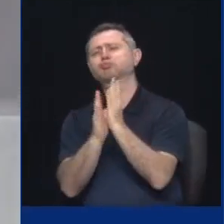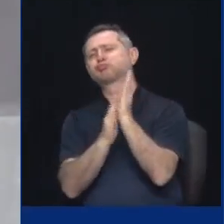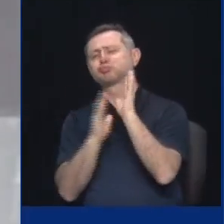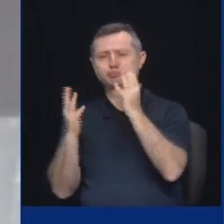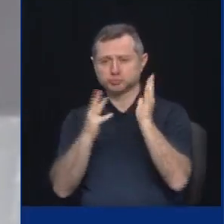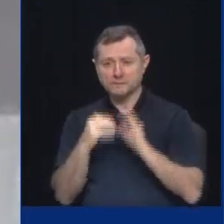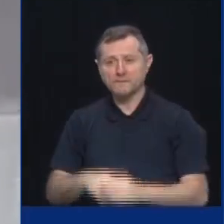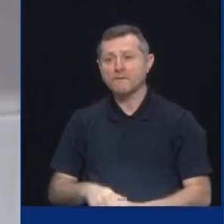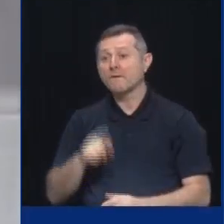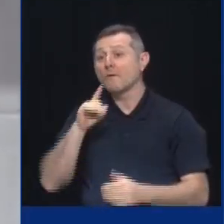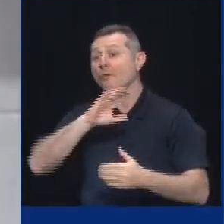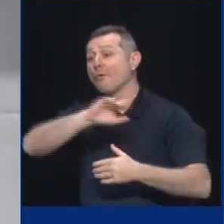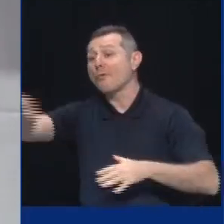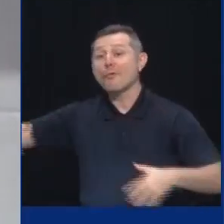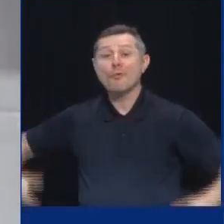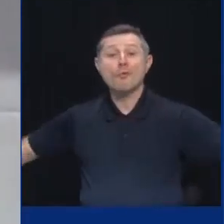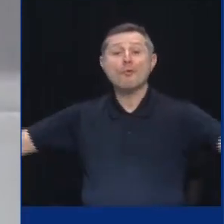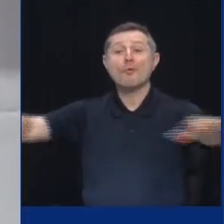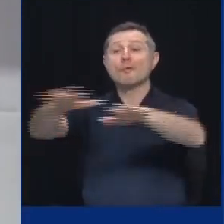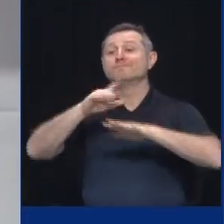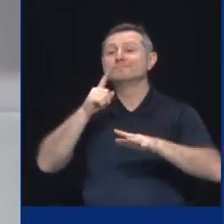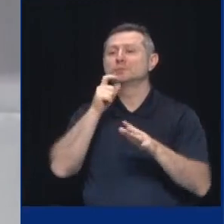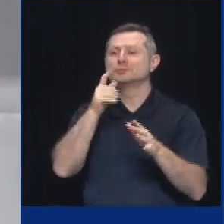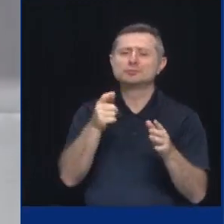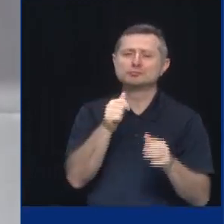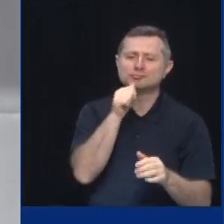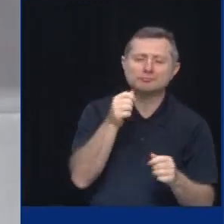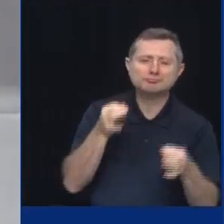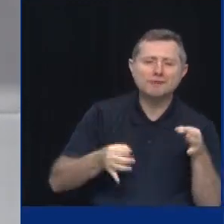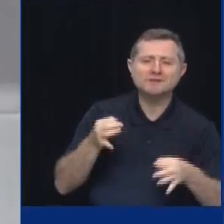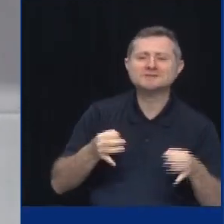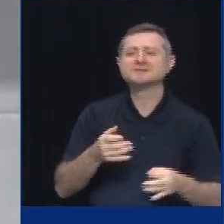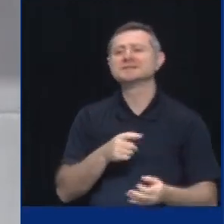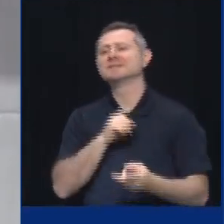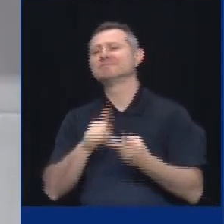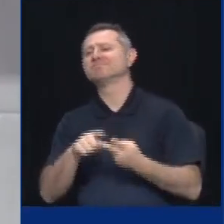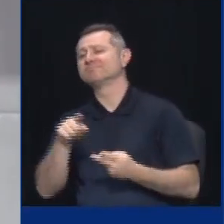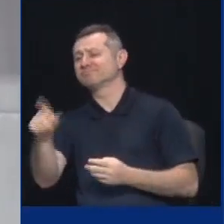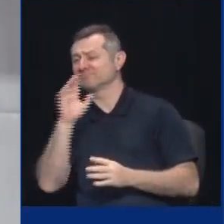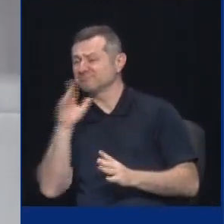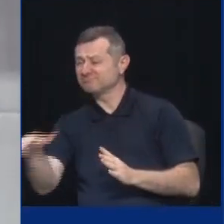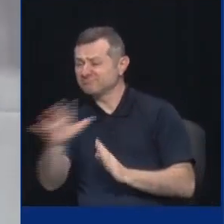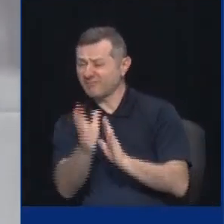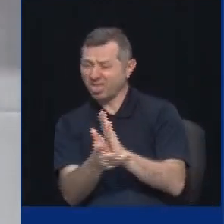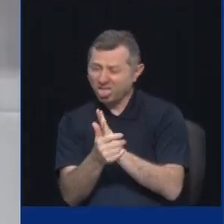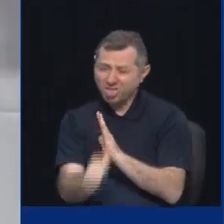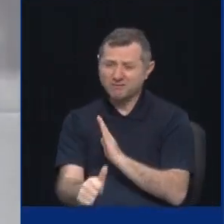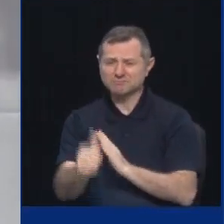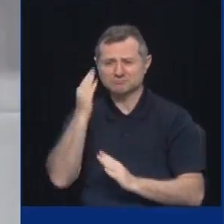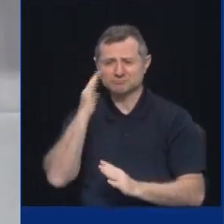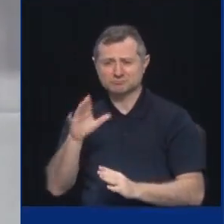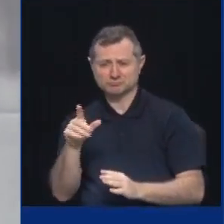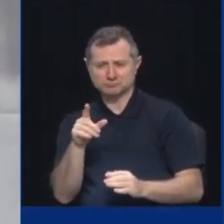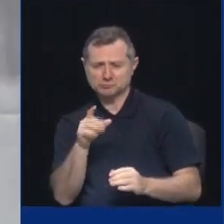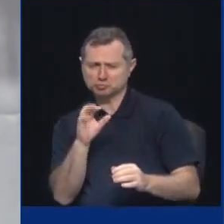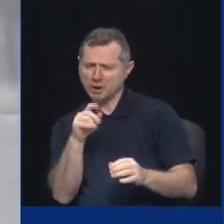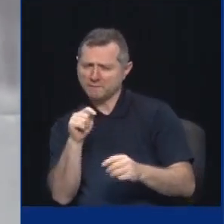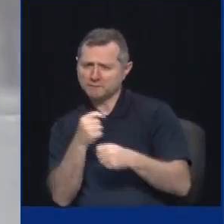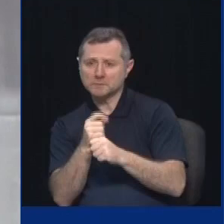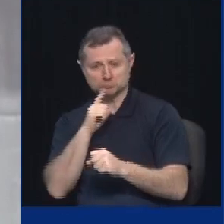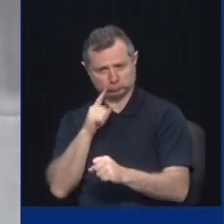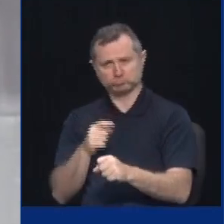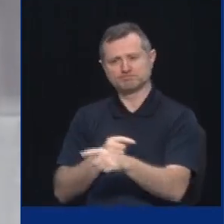To all of you, the judges, the jurors, the masters of the craft, I have great respect for you.